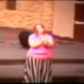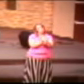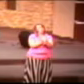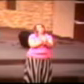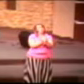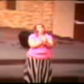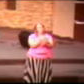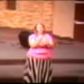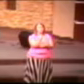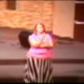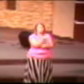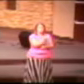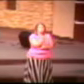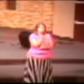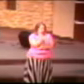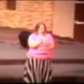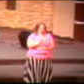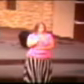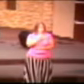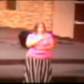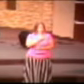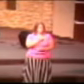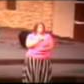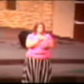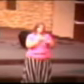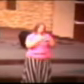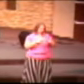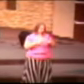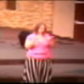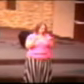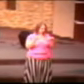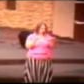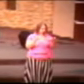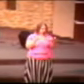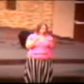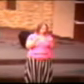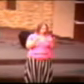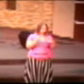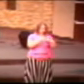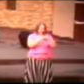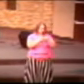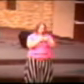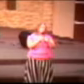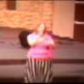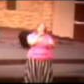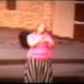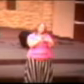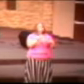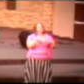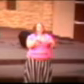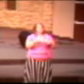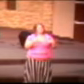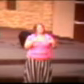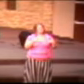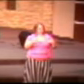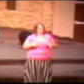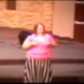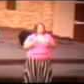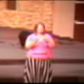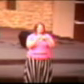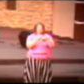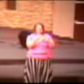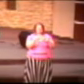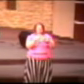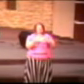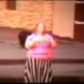you, us, to live life together and commit to sharing life together. So I've drafted